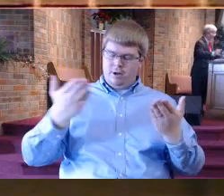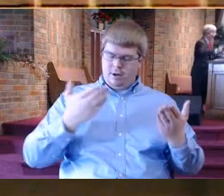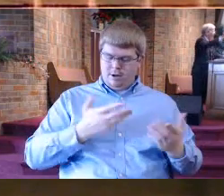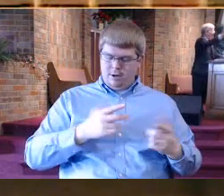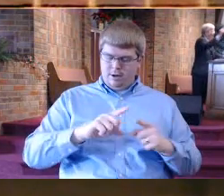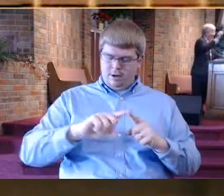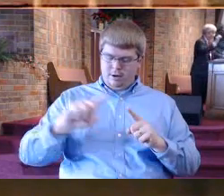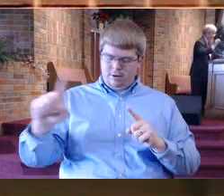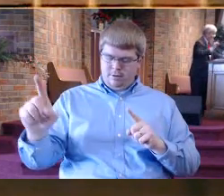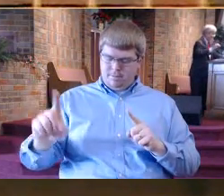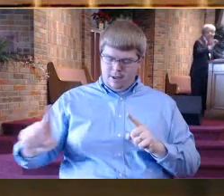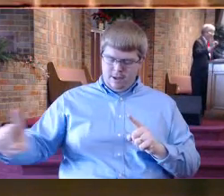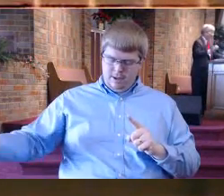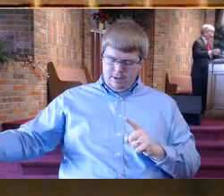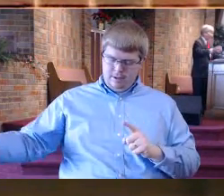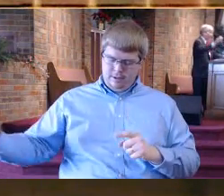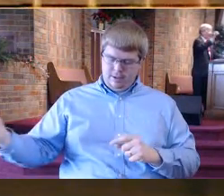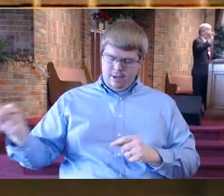bringing the wander